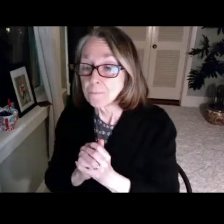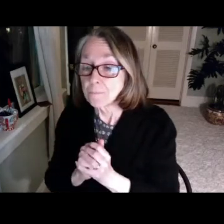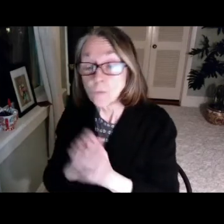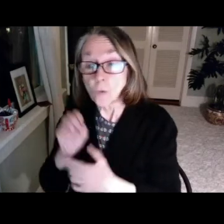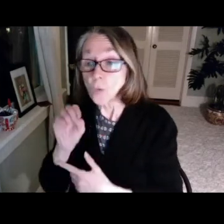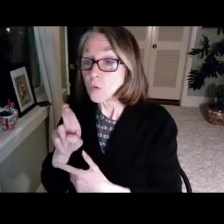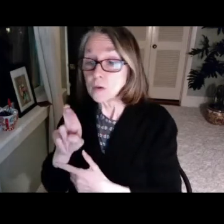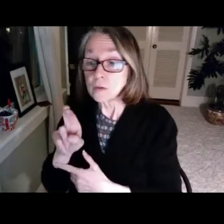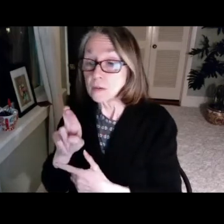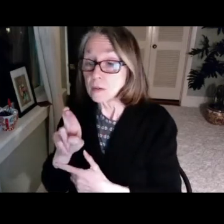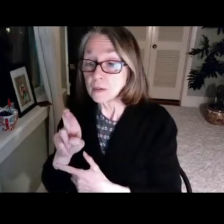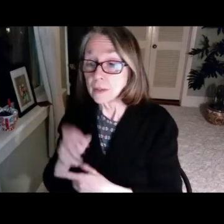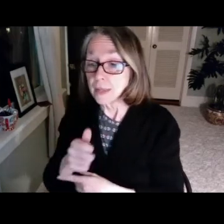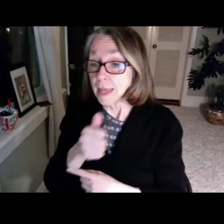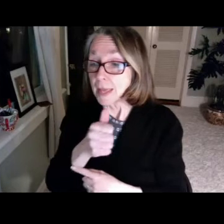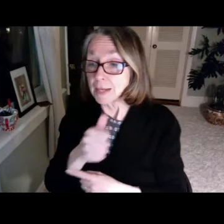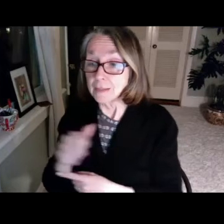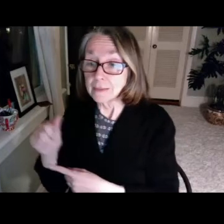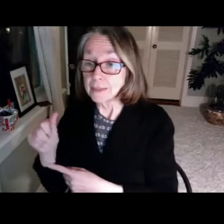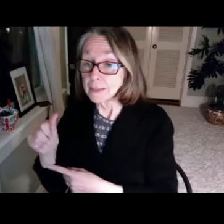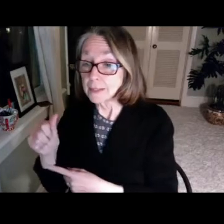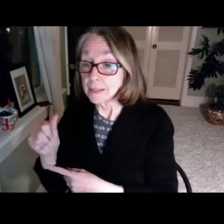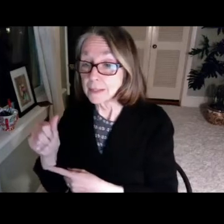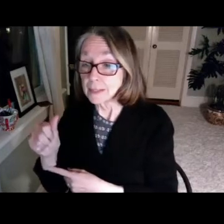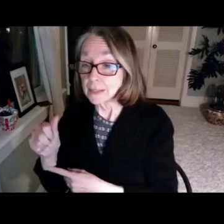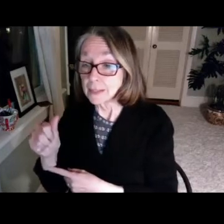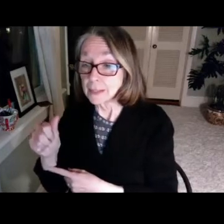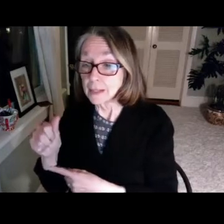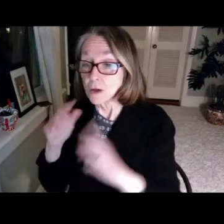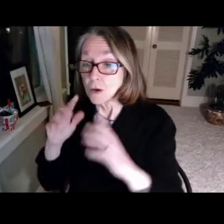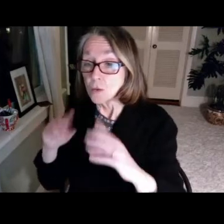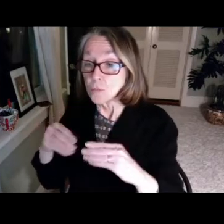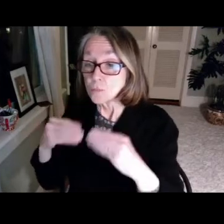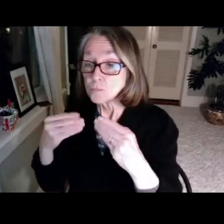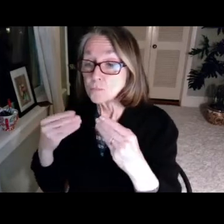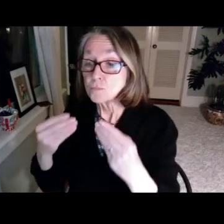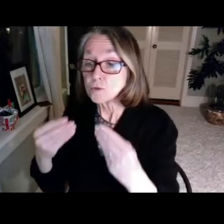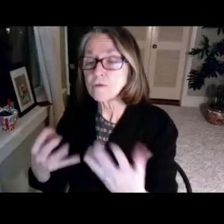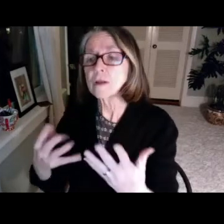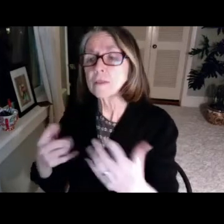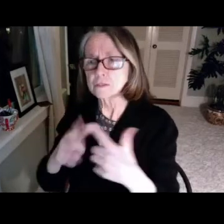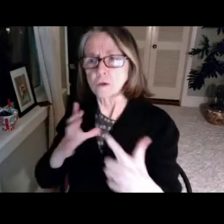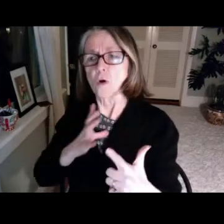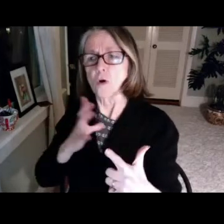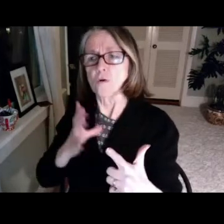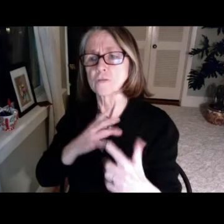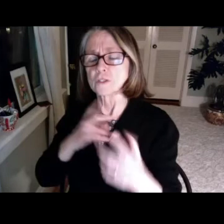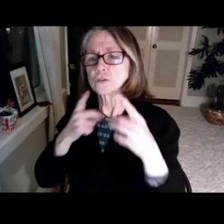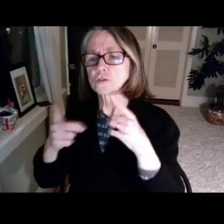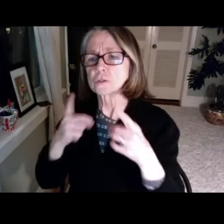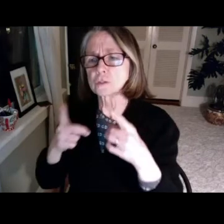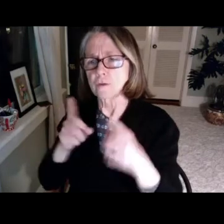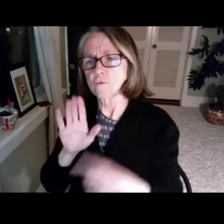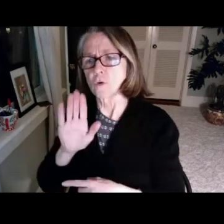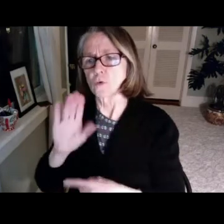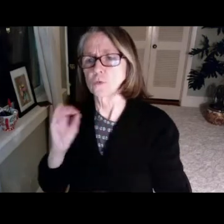Or anything that is provided that's an official description of what your job